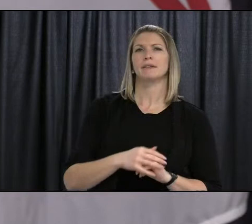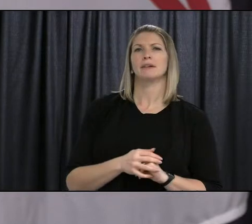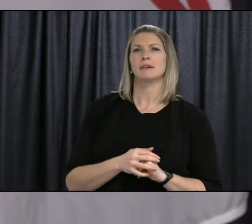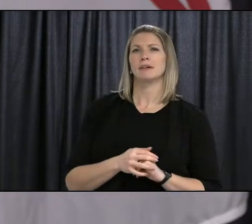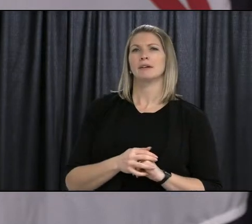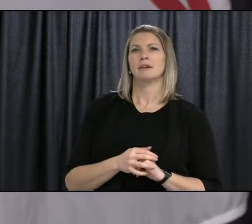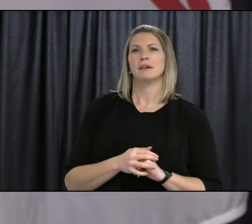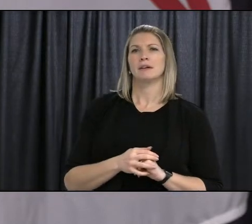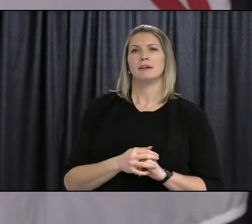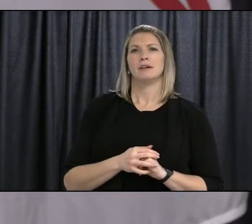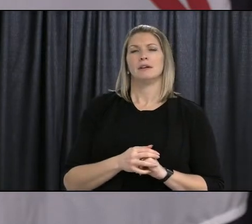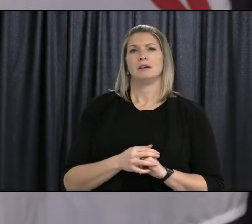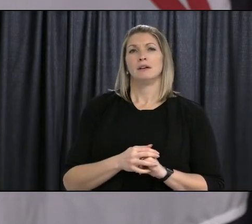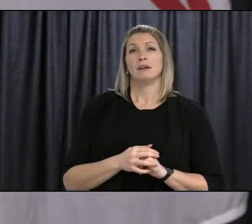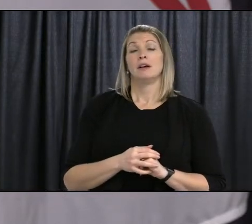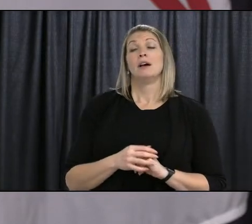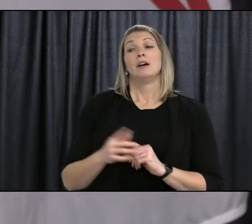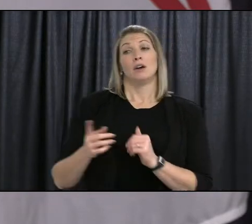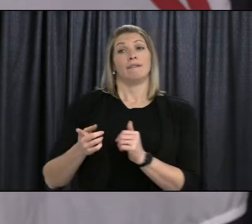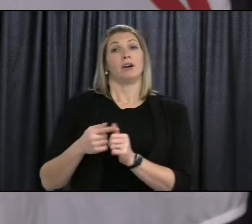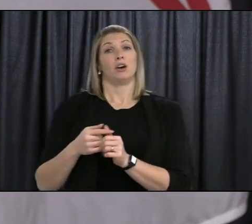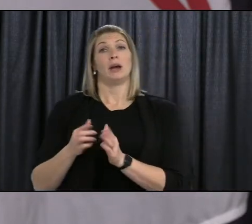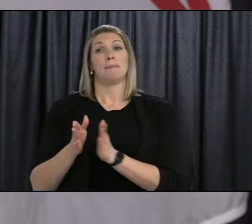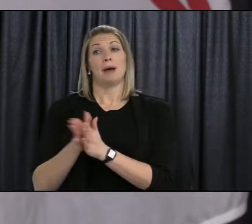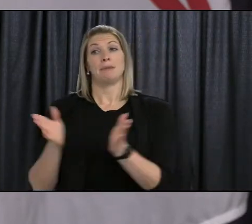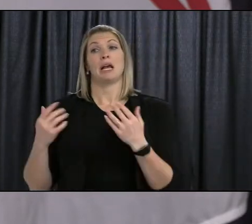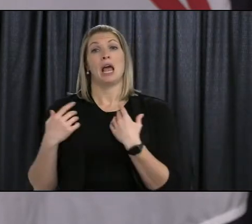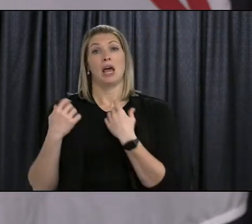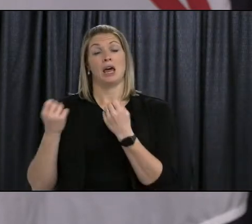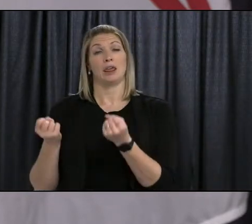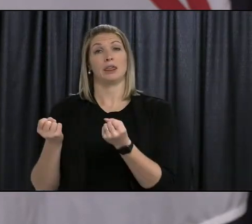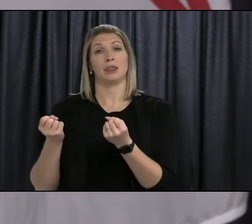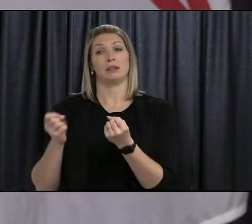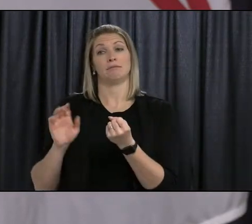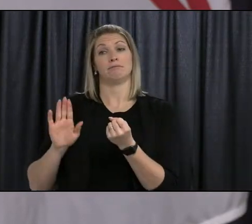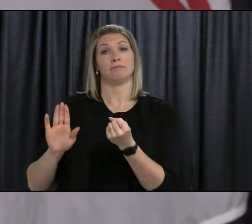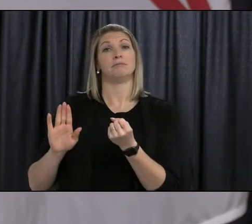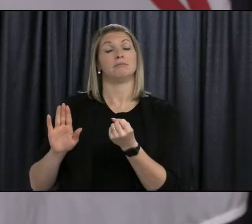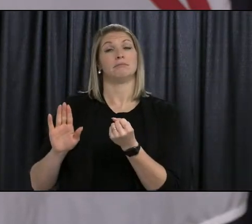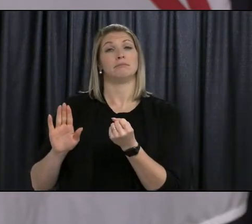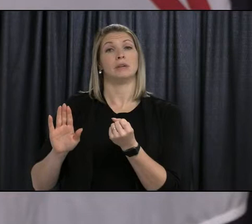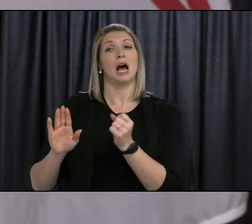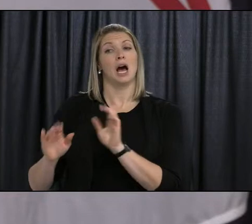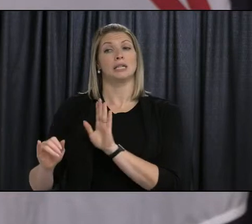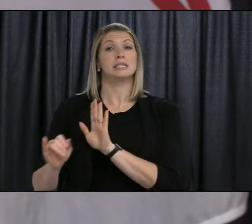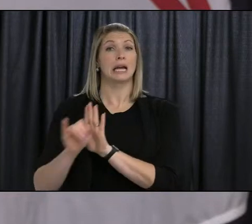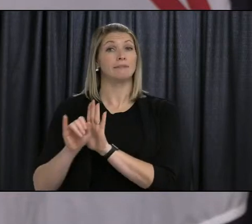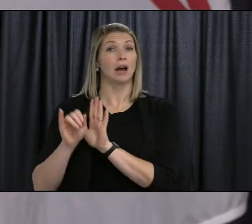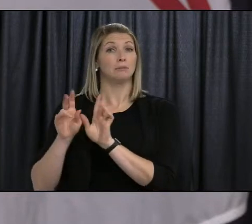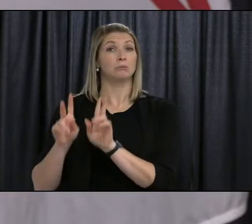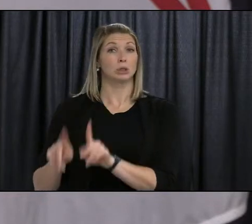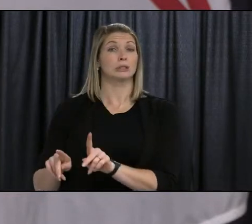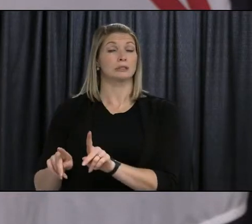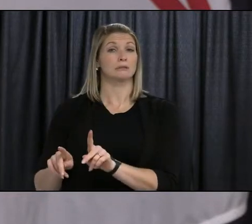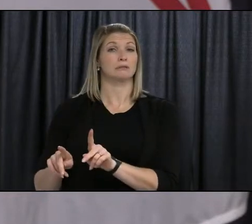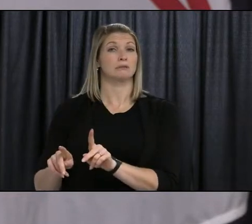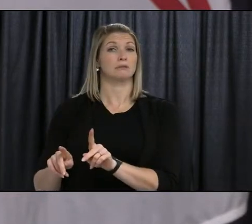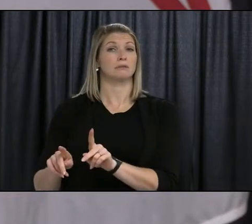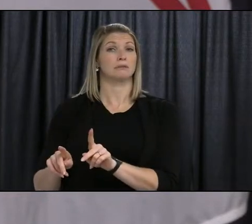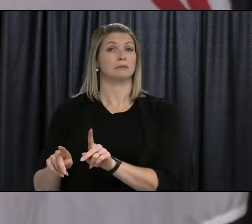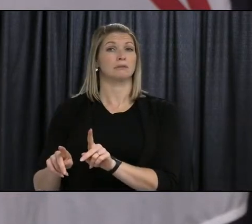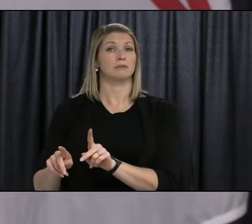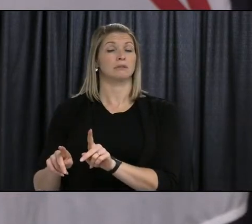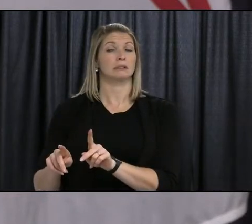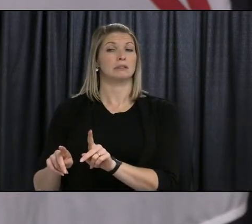if public health has identified that